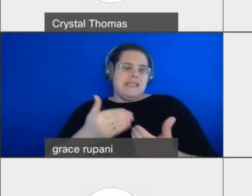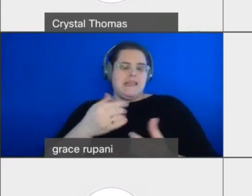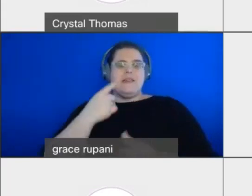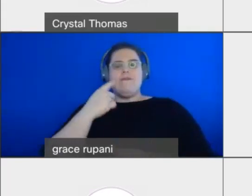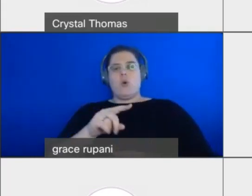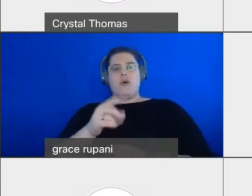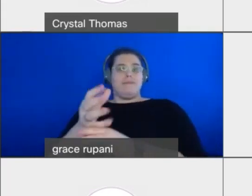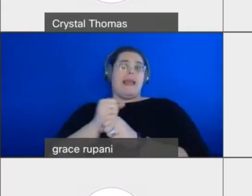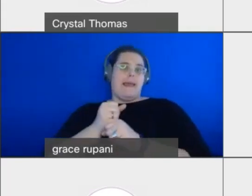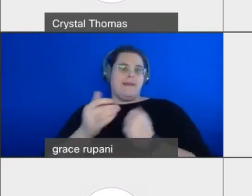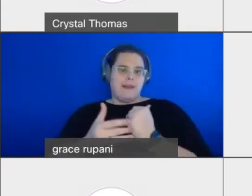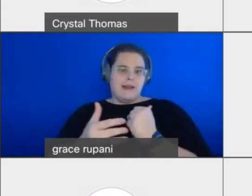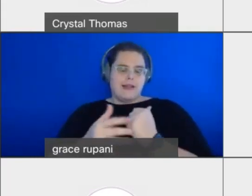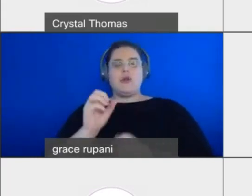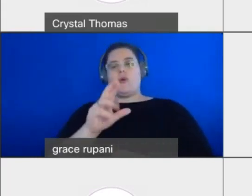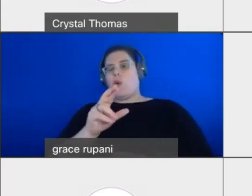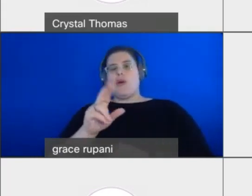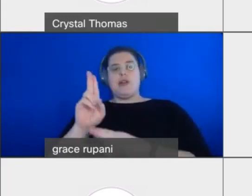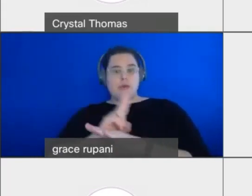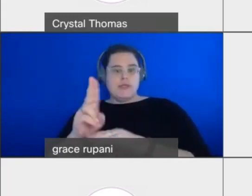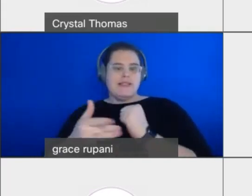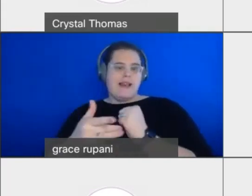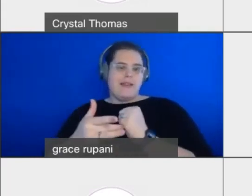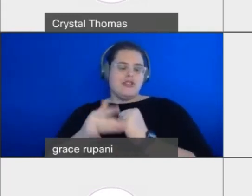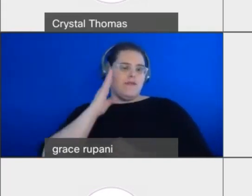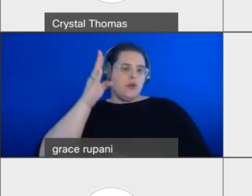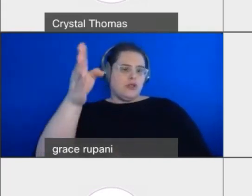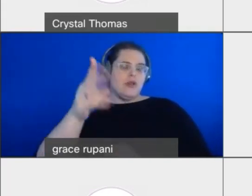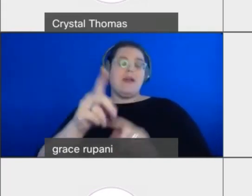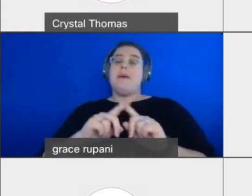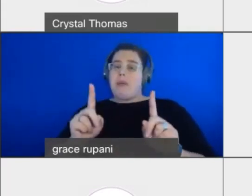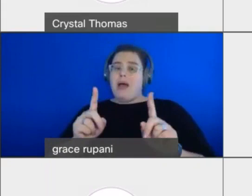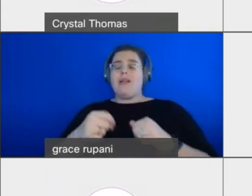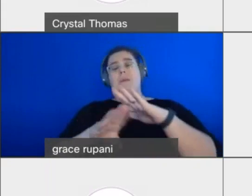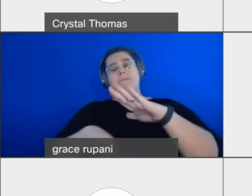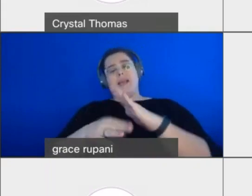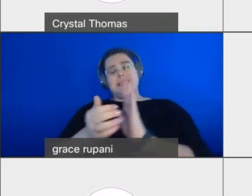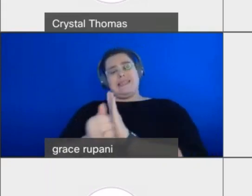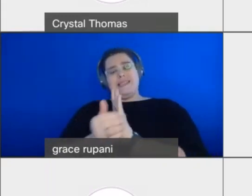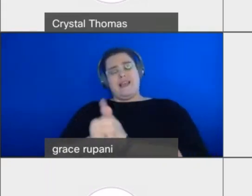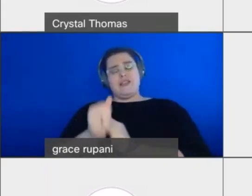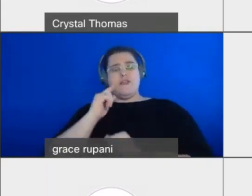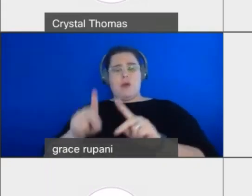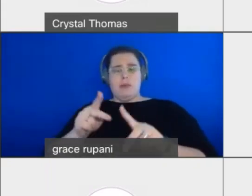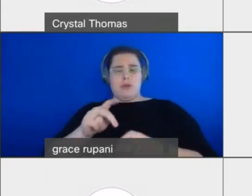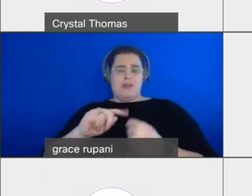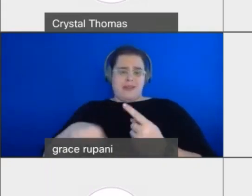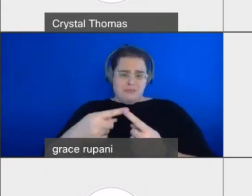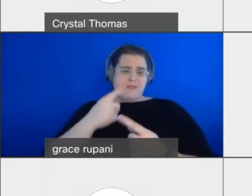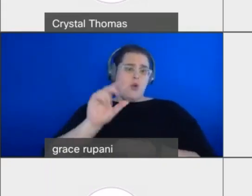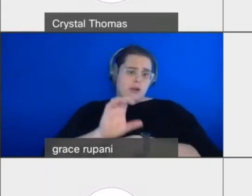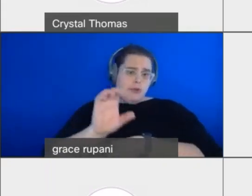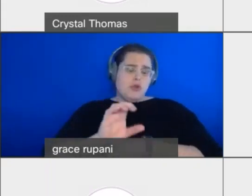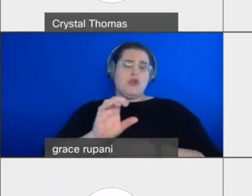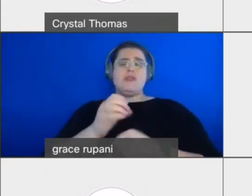technology more of a streamlined process. However, the basic skill sets for people to even use those devices is